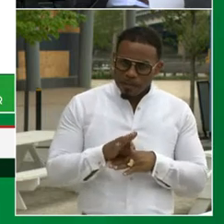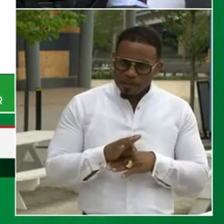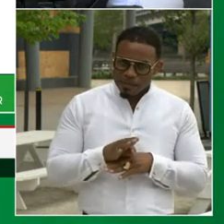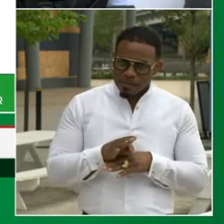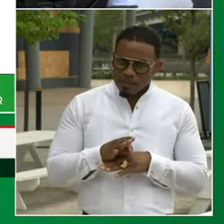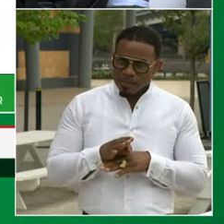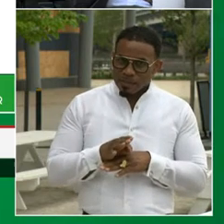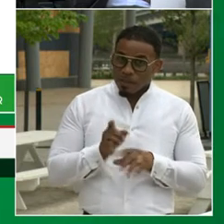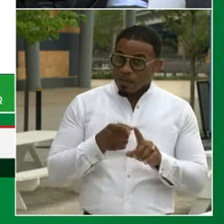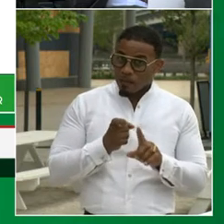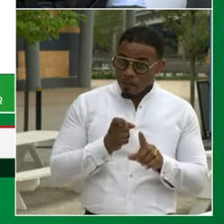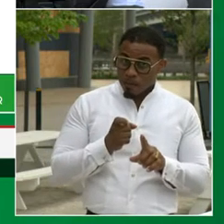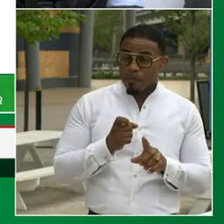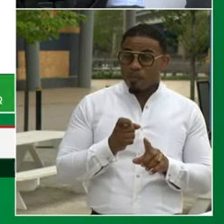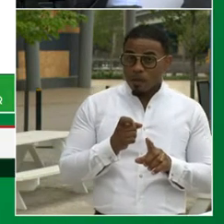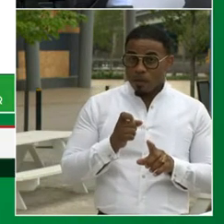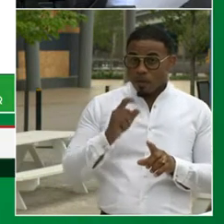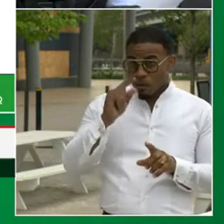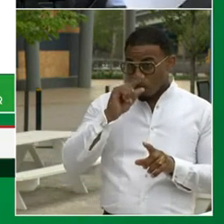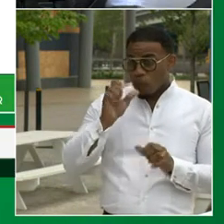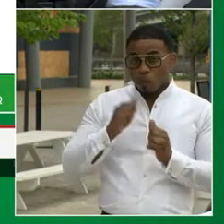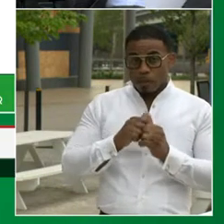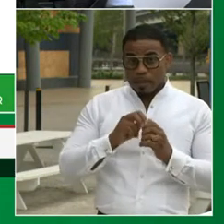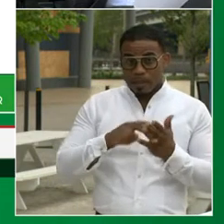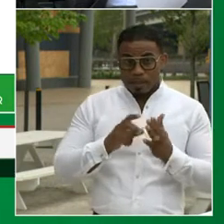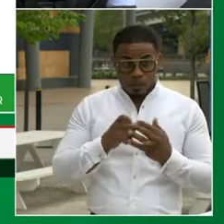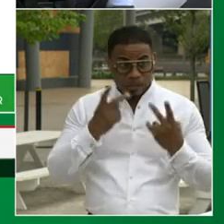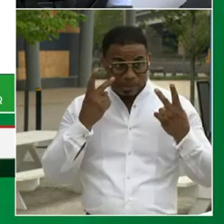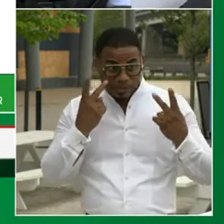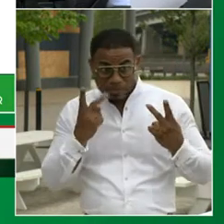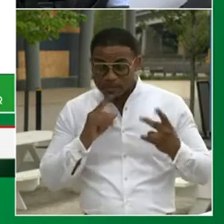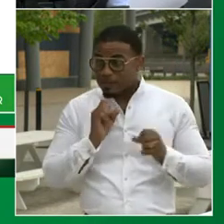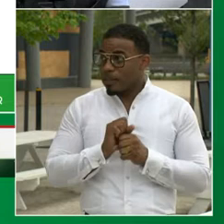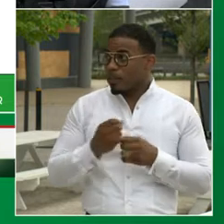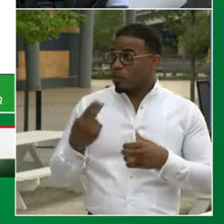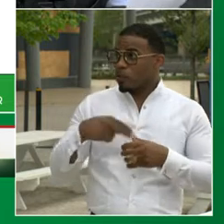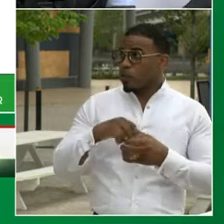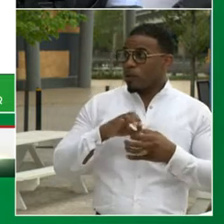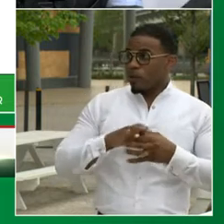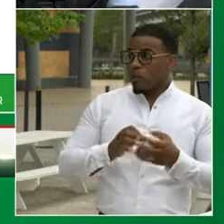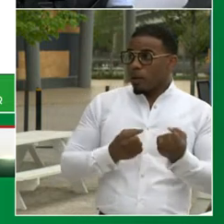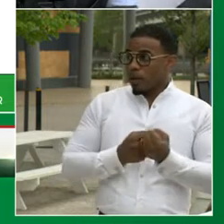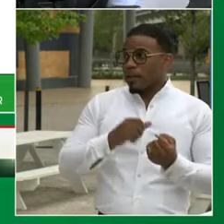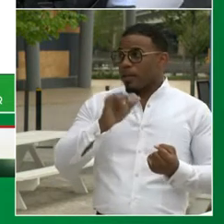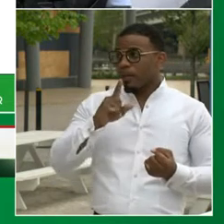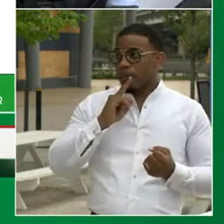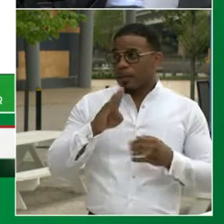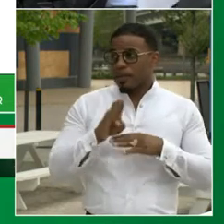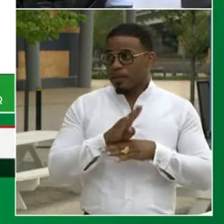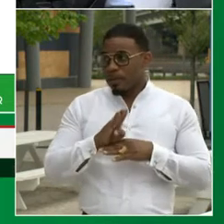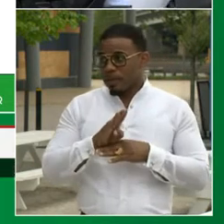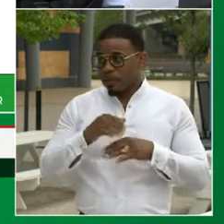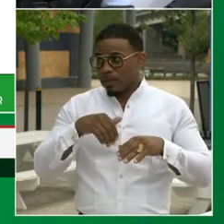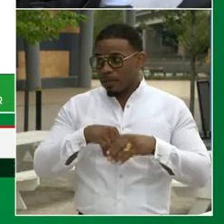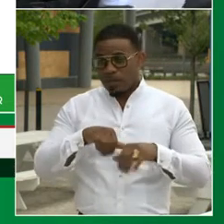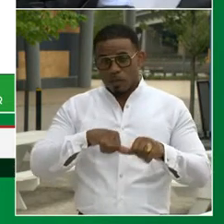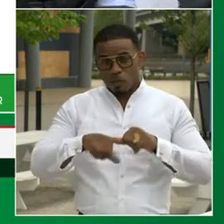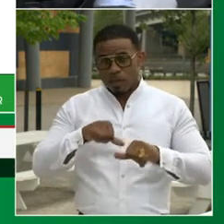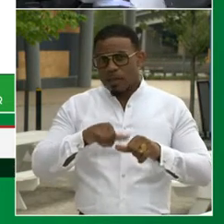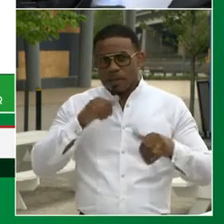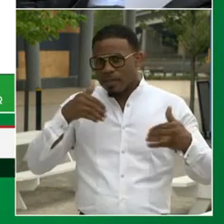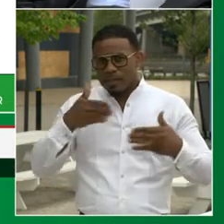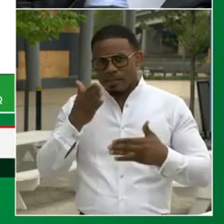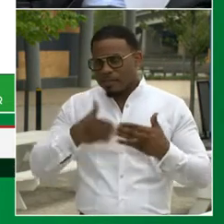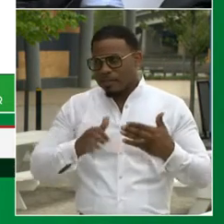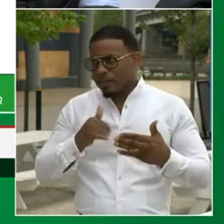businesses from Greece, and with the intention to actually see if they can actually join forces. And that's going to be a business introduction. It doesn't end